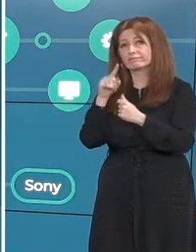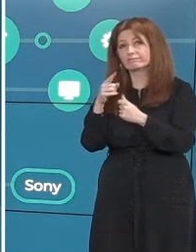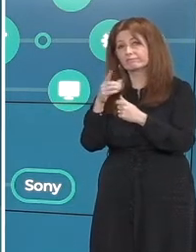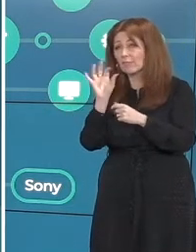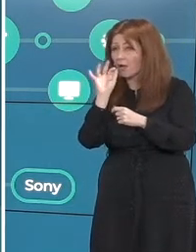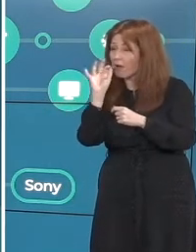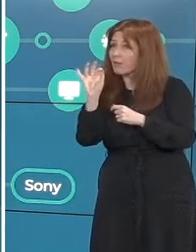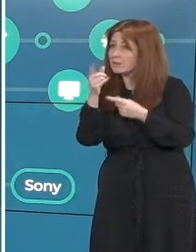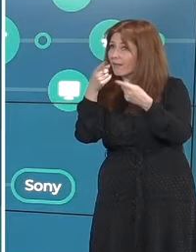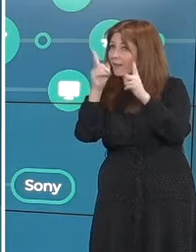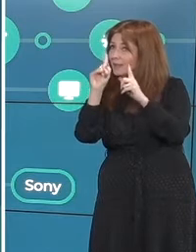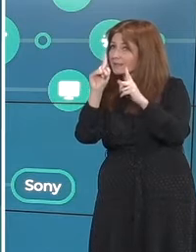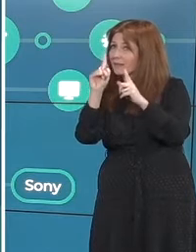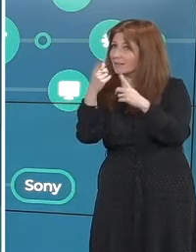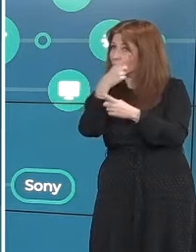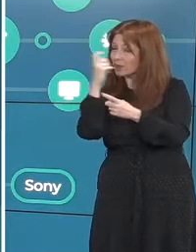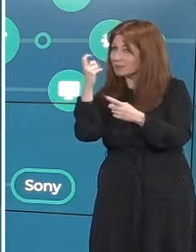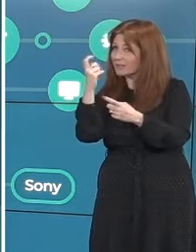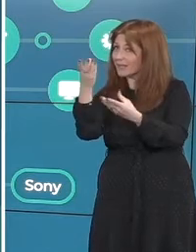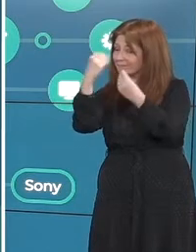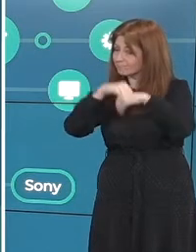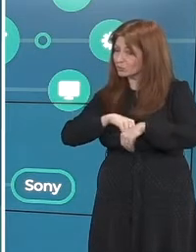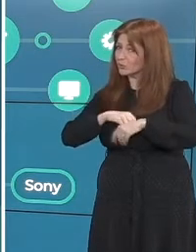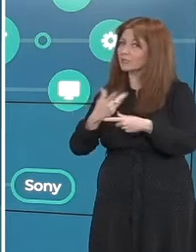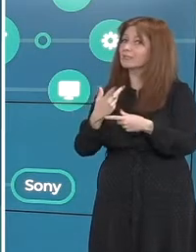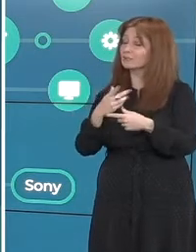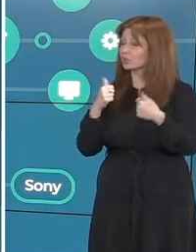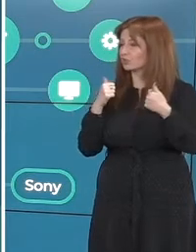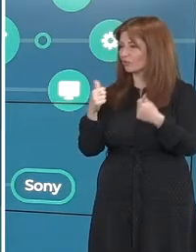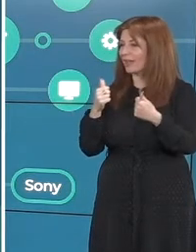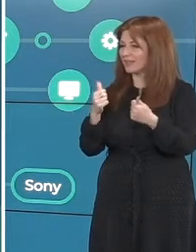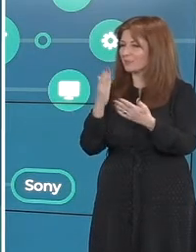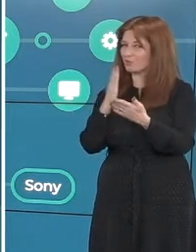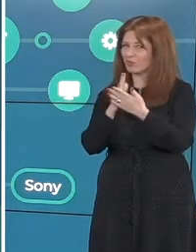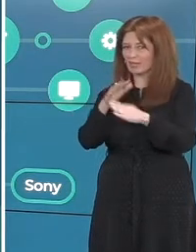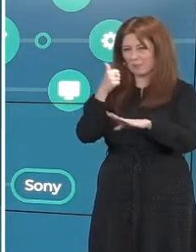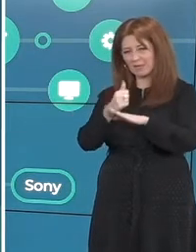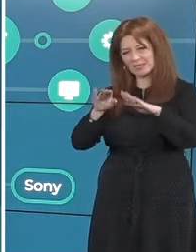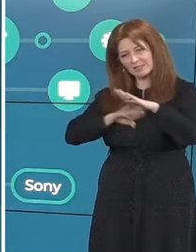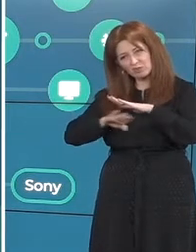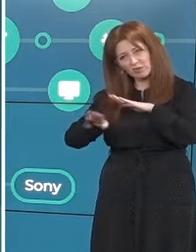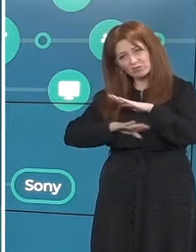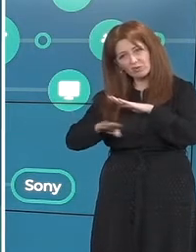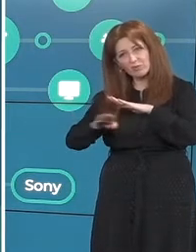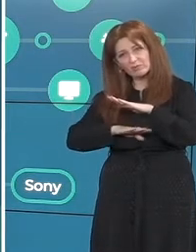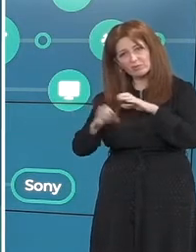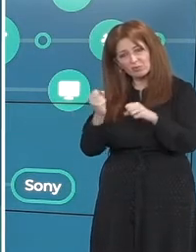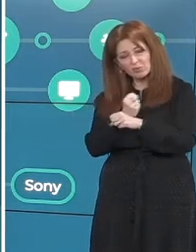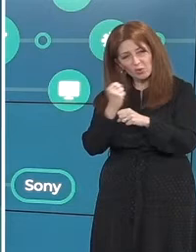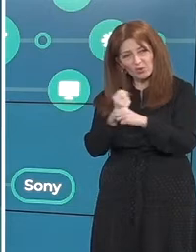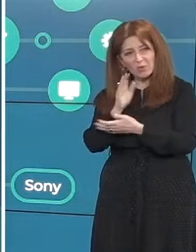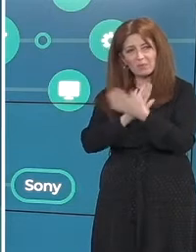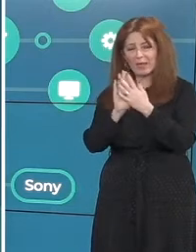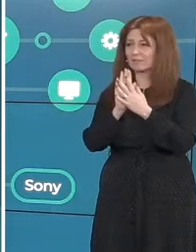is wonderful. But you know, I've found some of the more grassroots things that we've done around things like Global Accessibility